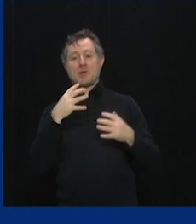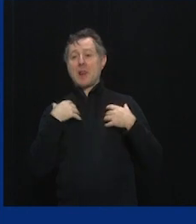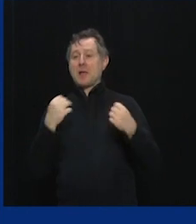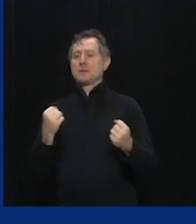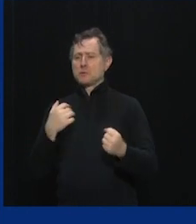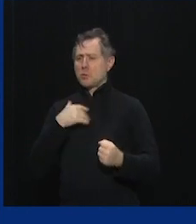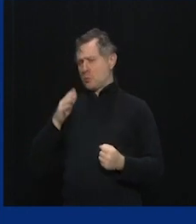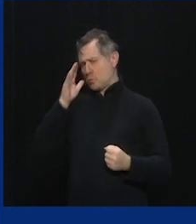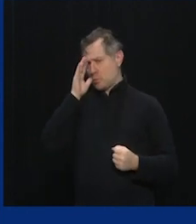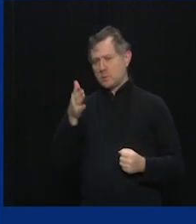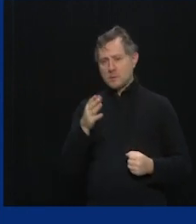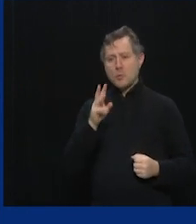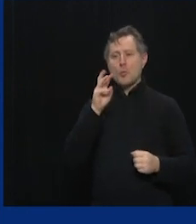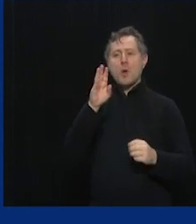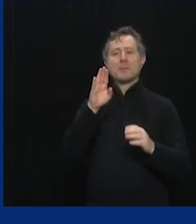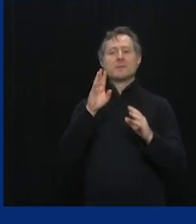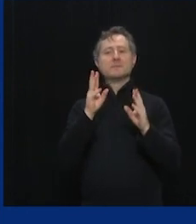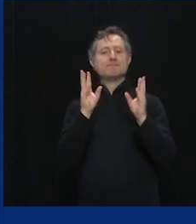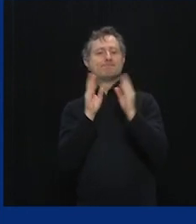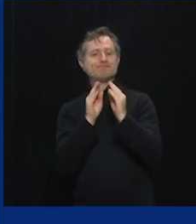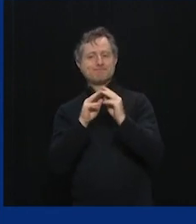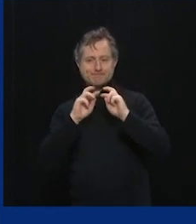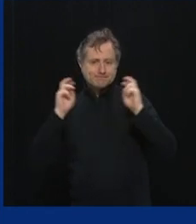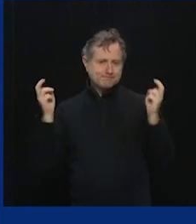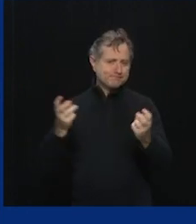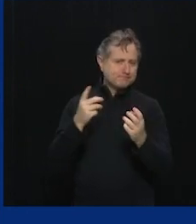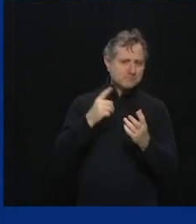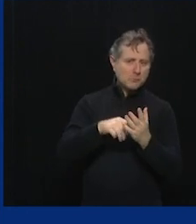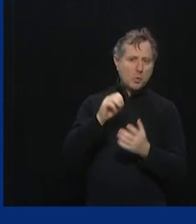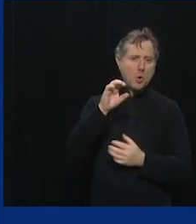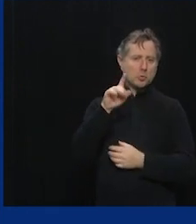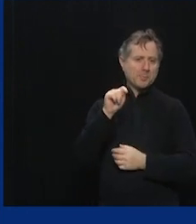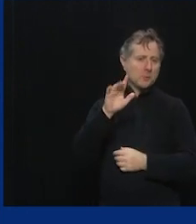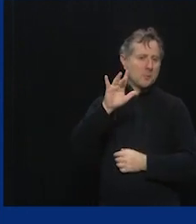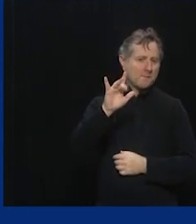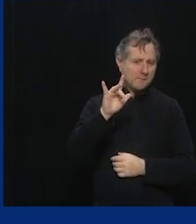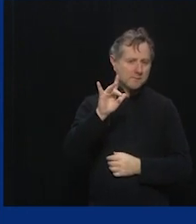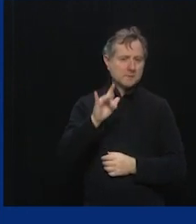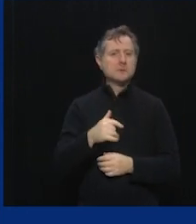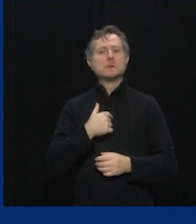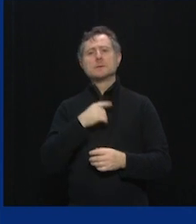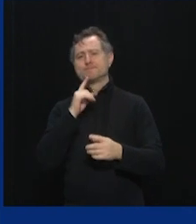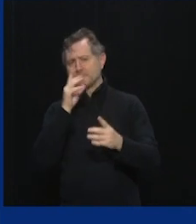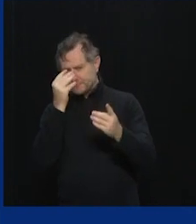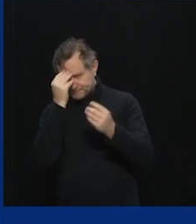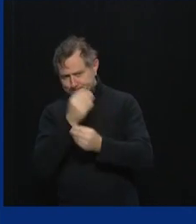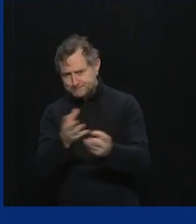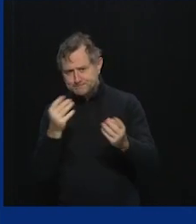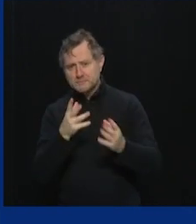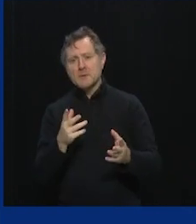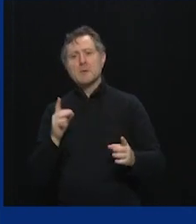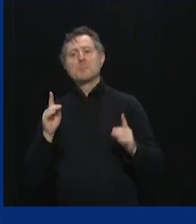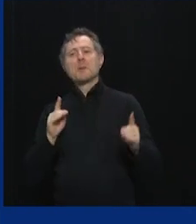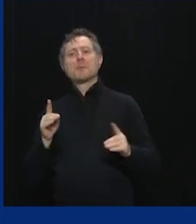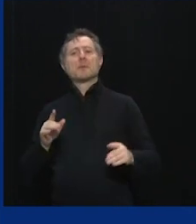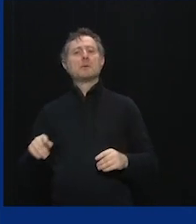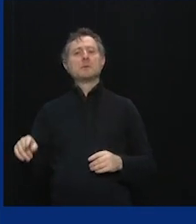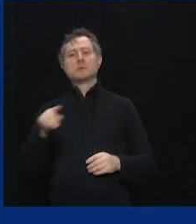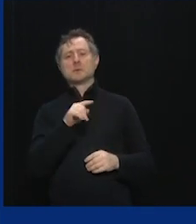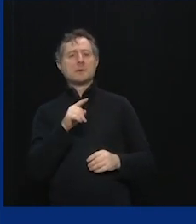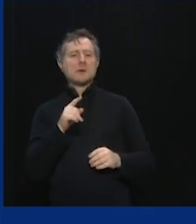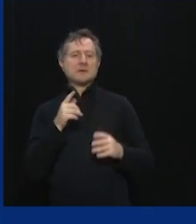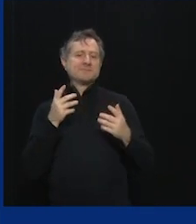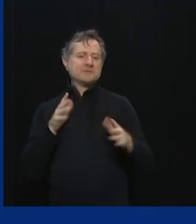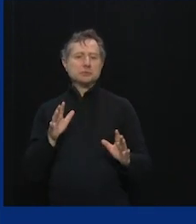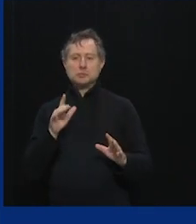raise awareness among healthcare providers to make sure that they know the symptoms that have been established thus far and any treatment forms that are